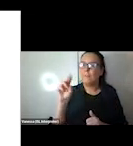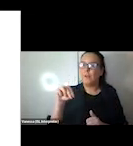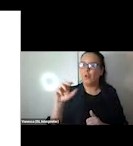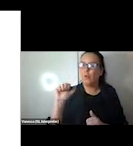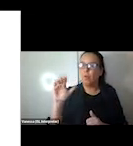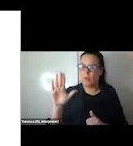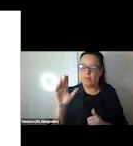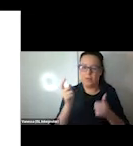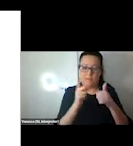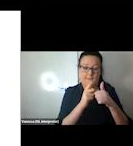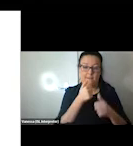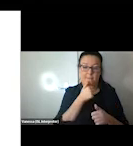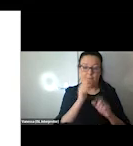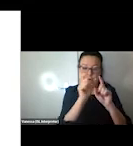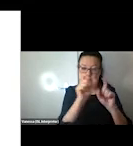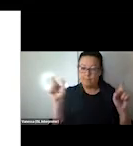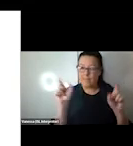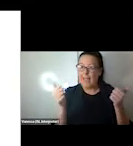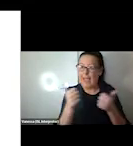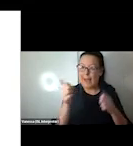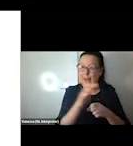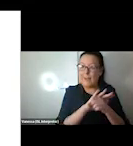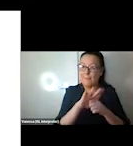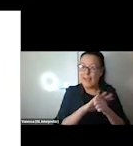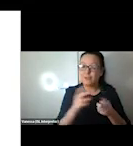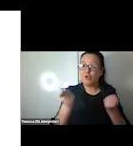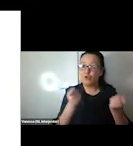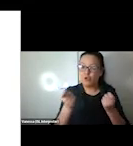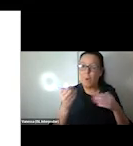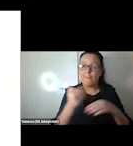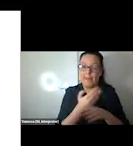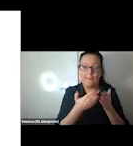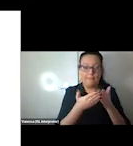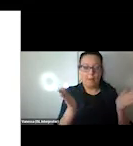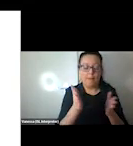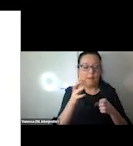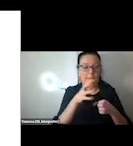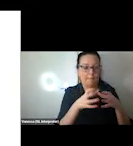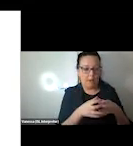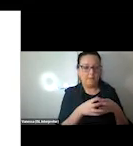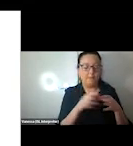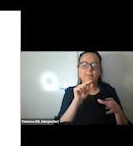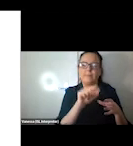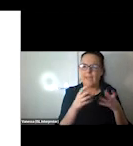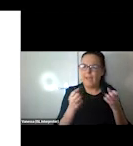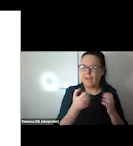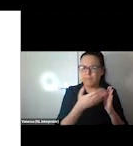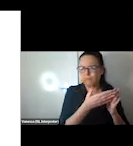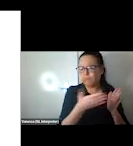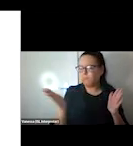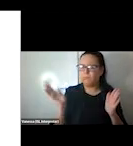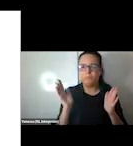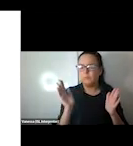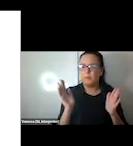or amenity owned, managed or controlled by a public body, obviously has a very large scope in relation to the built environment. And I think